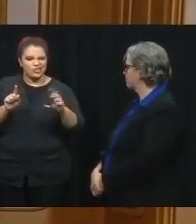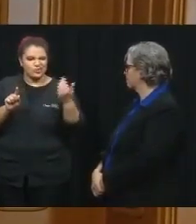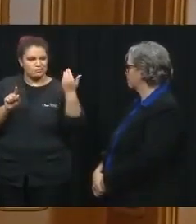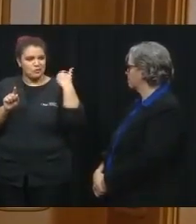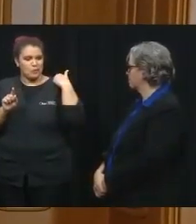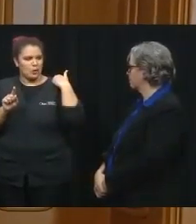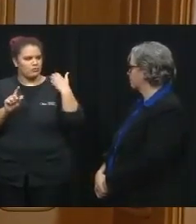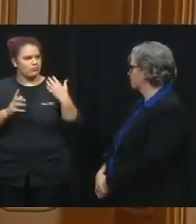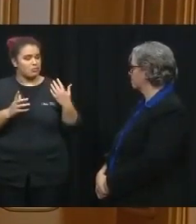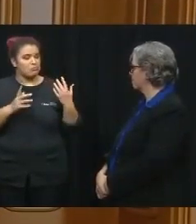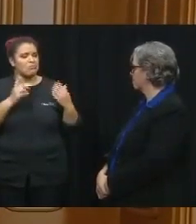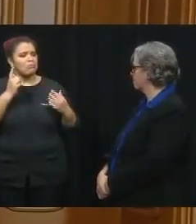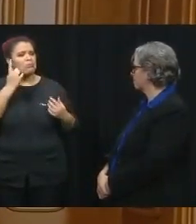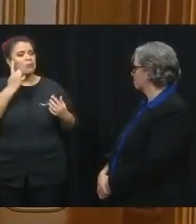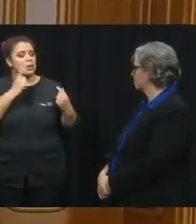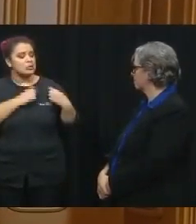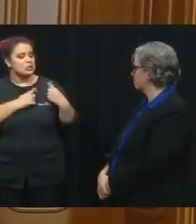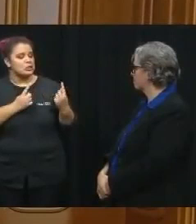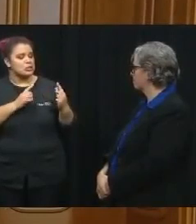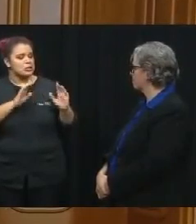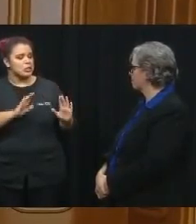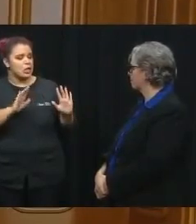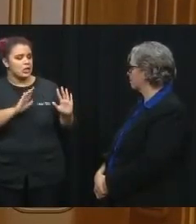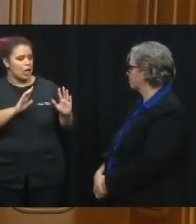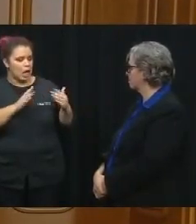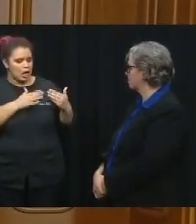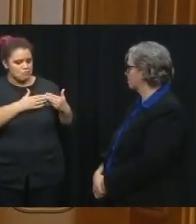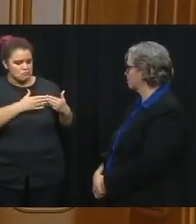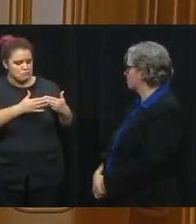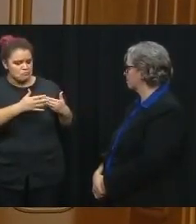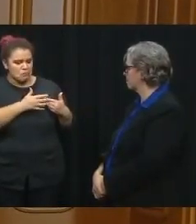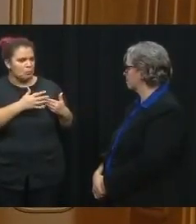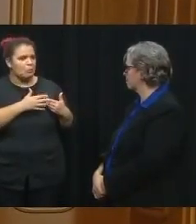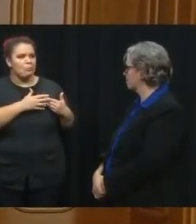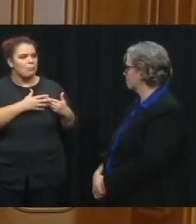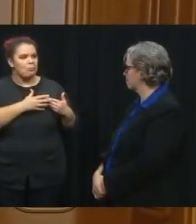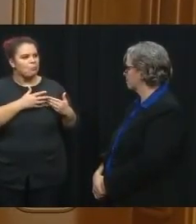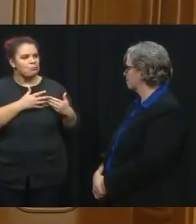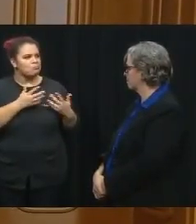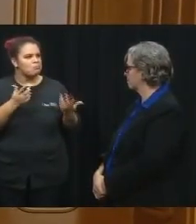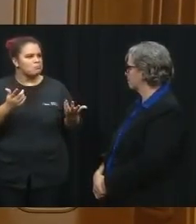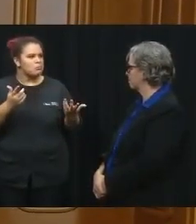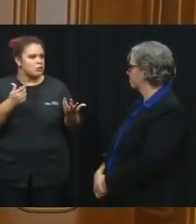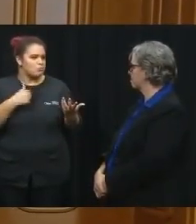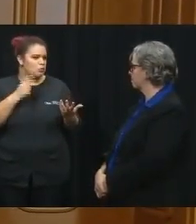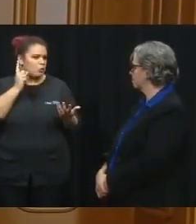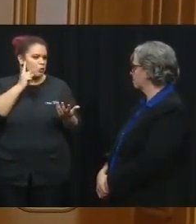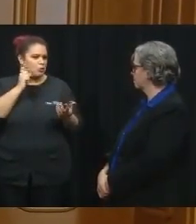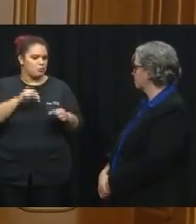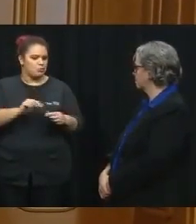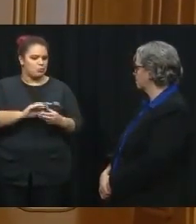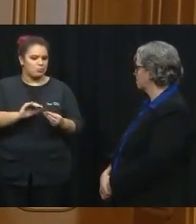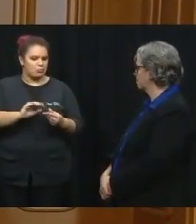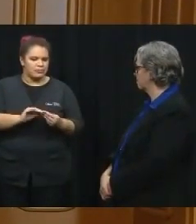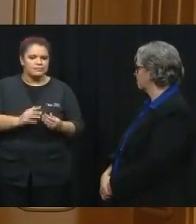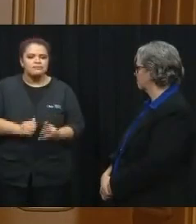Sunday, I haven't heard it if you have. But the question is, why is the state